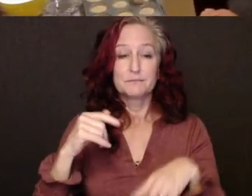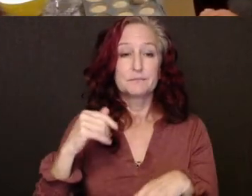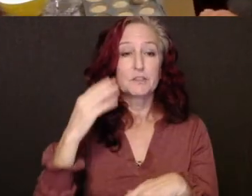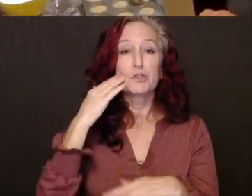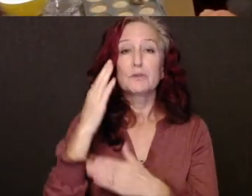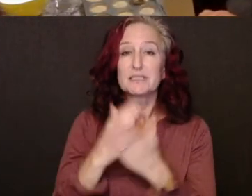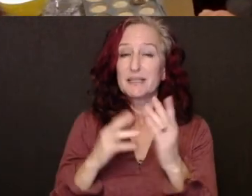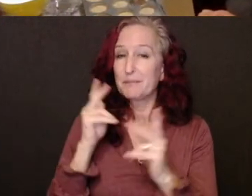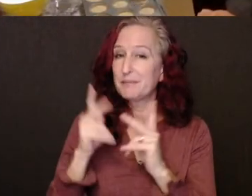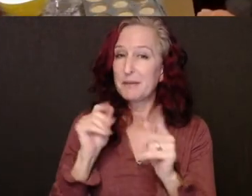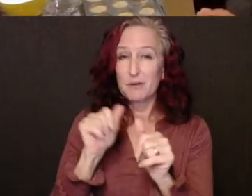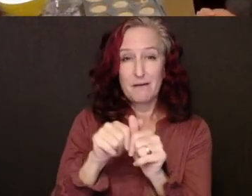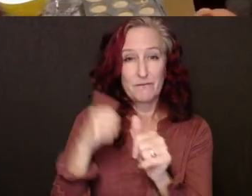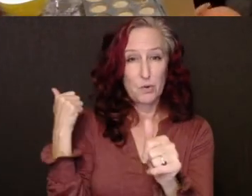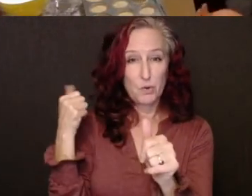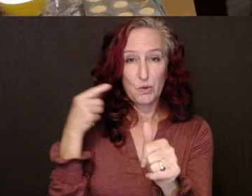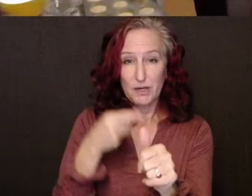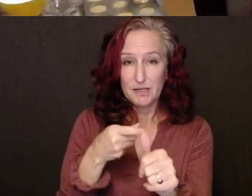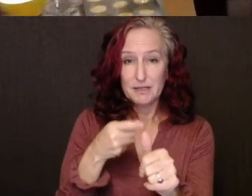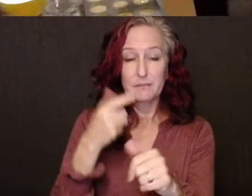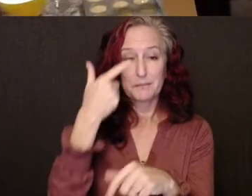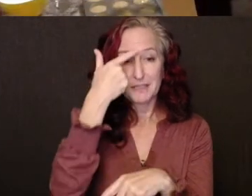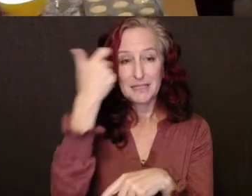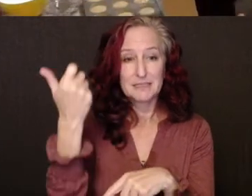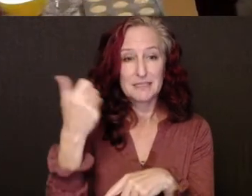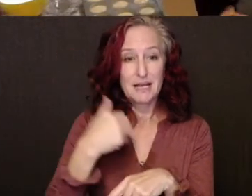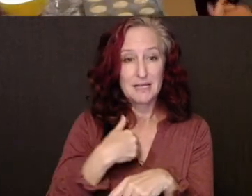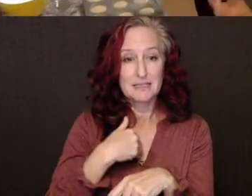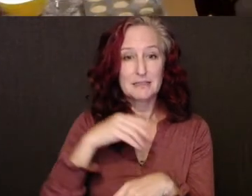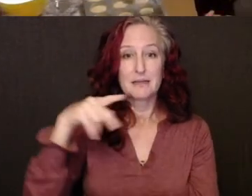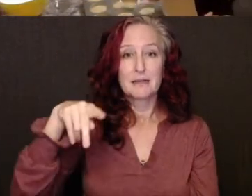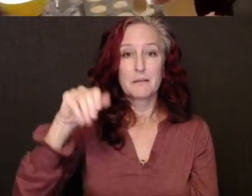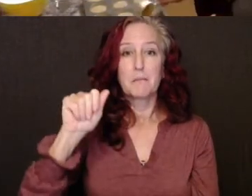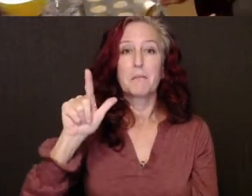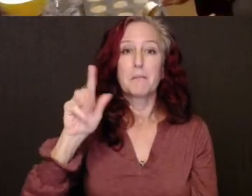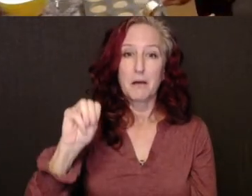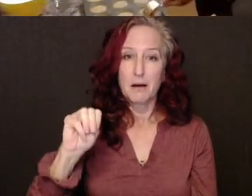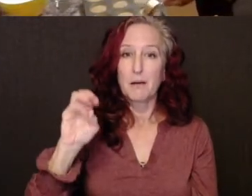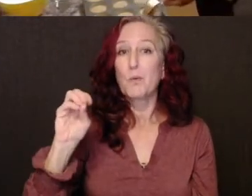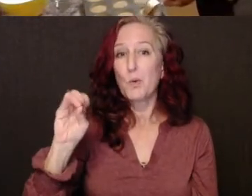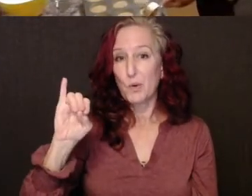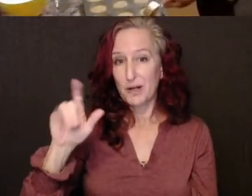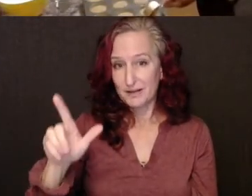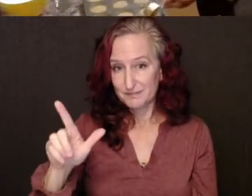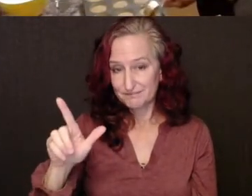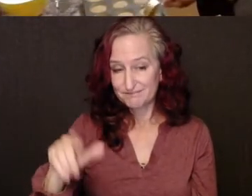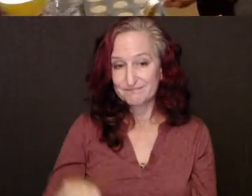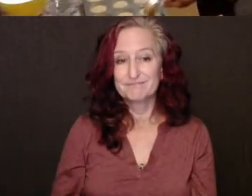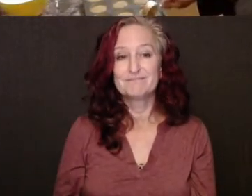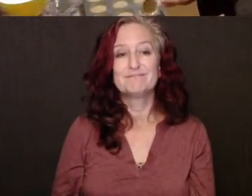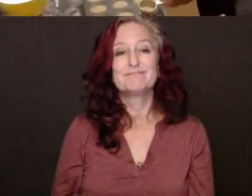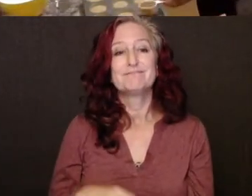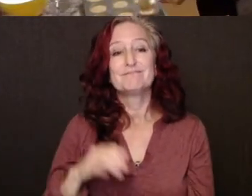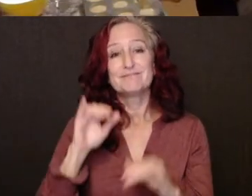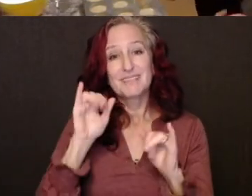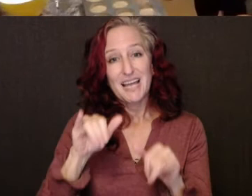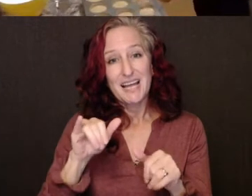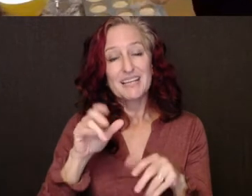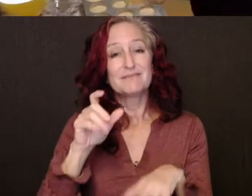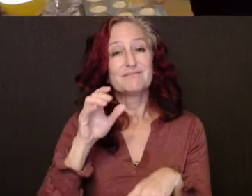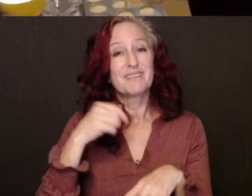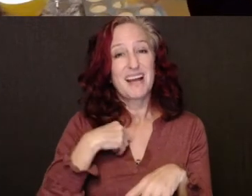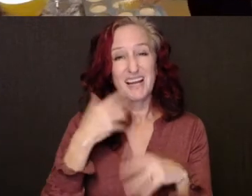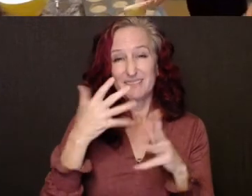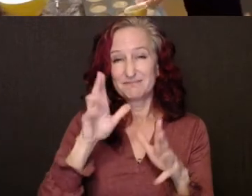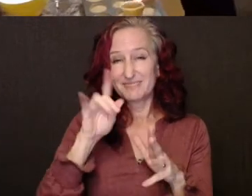else. As far as like the frostings and the fillings, I use Earth. I really enjoy